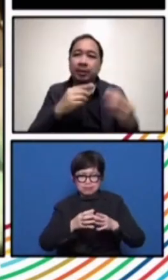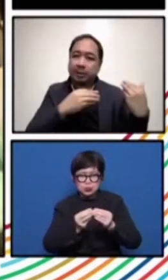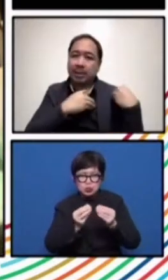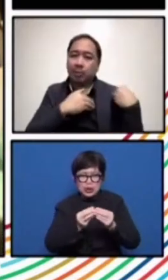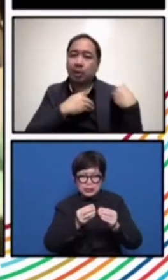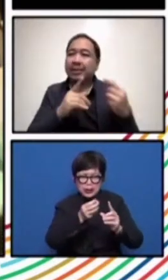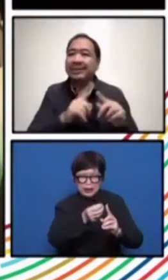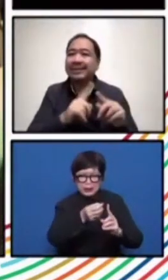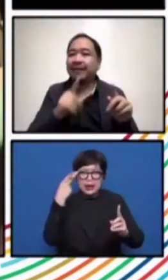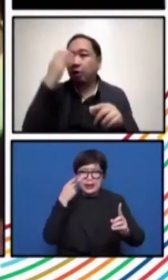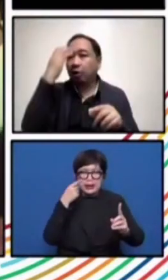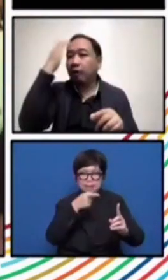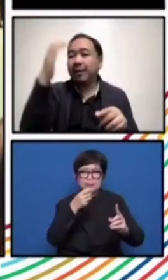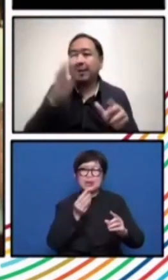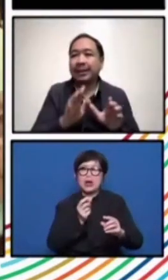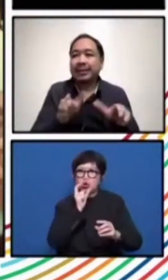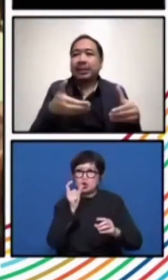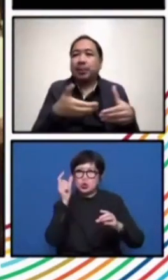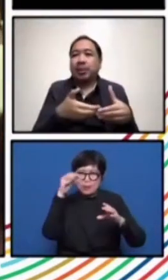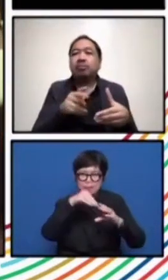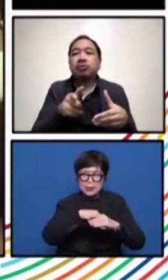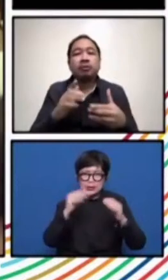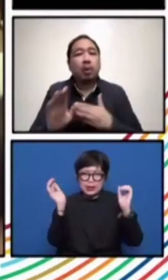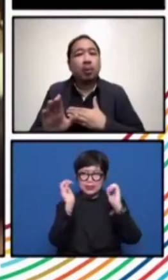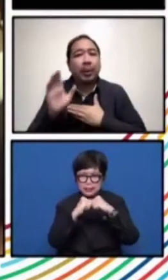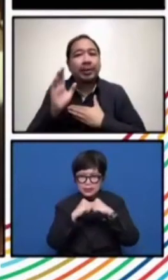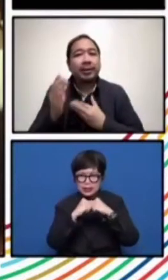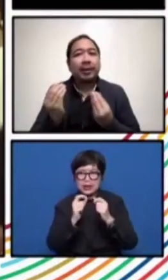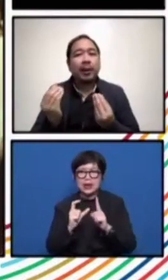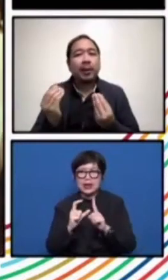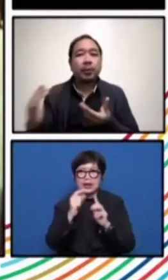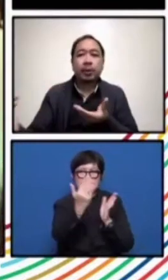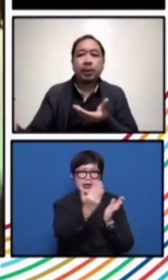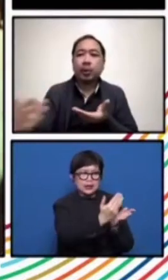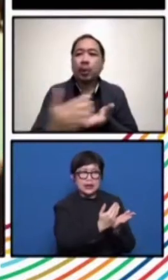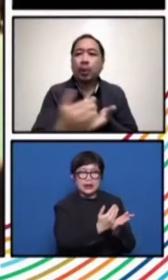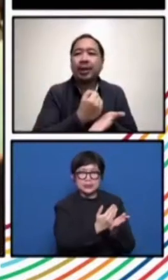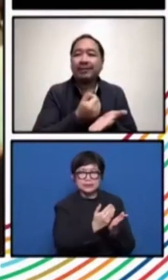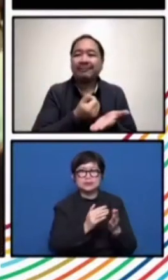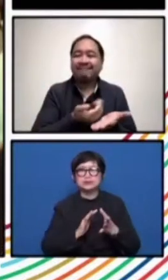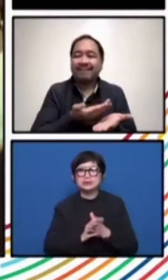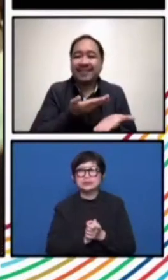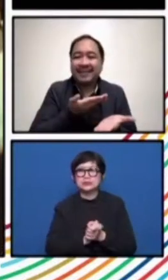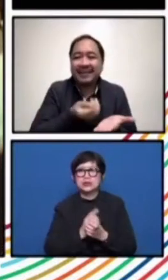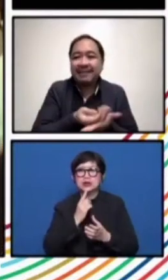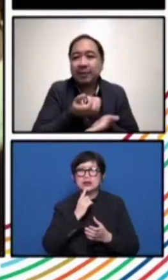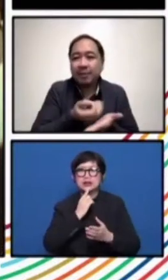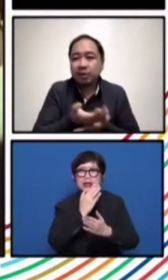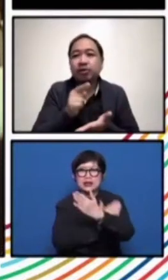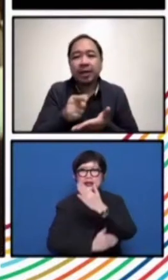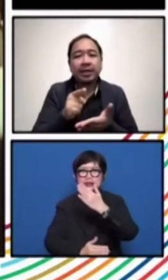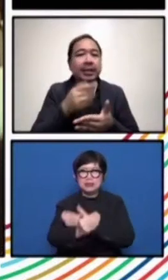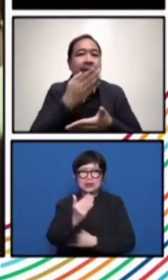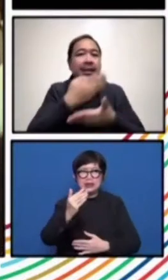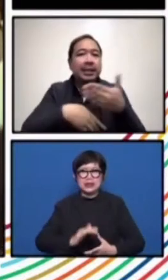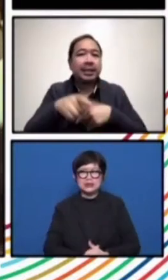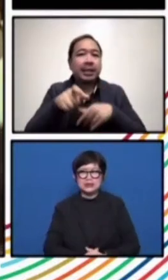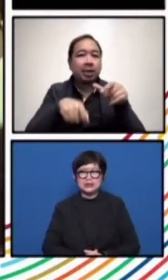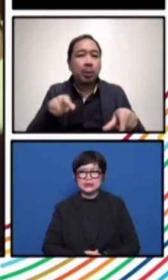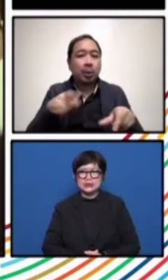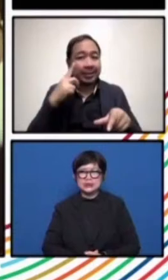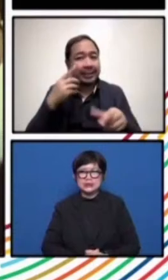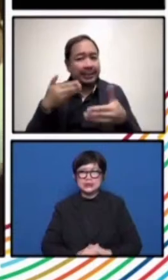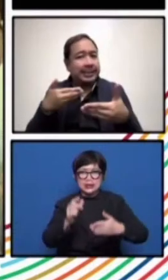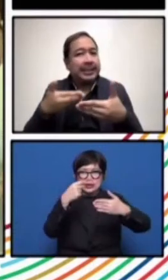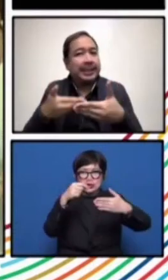commitment for collection of data with regard to person with disability in their upcoming survey in this